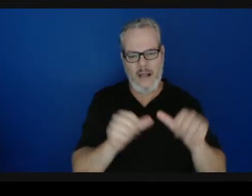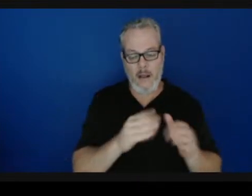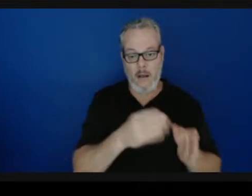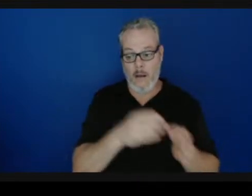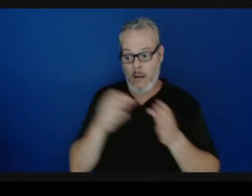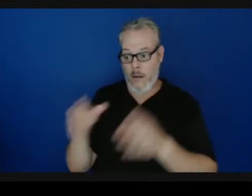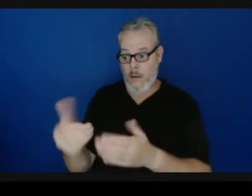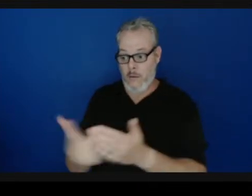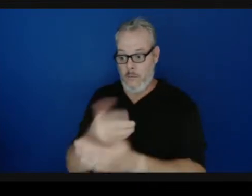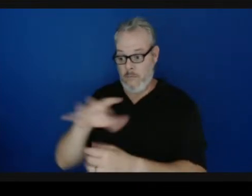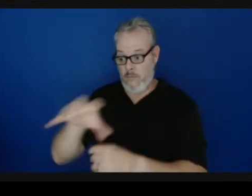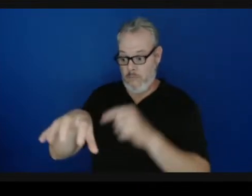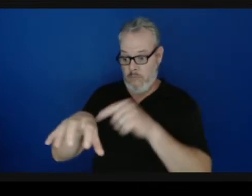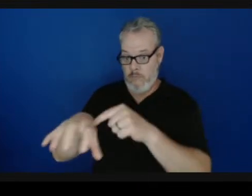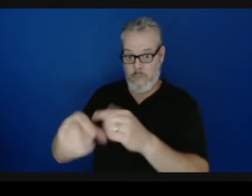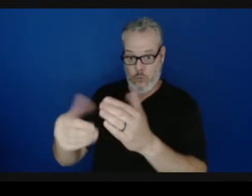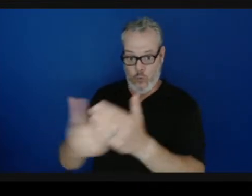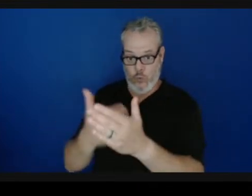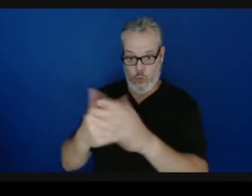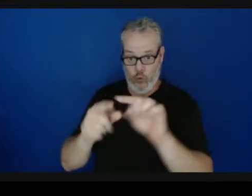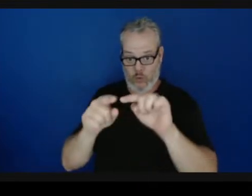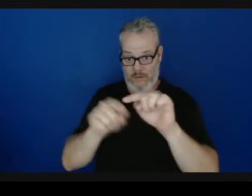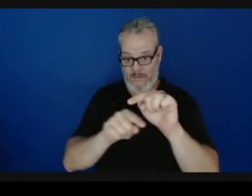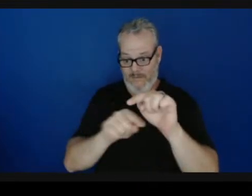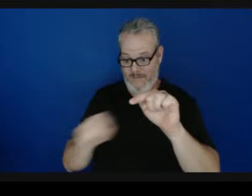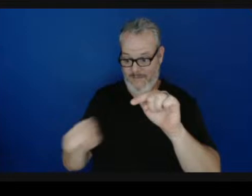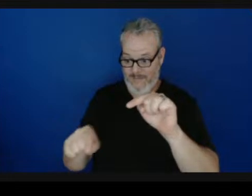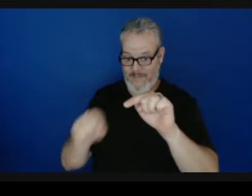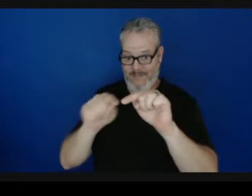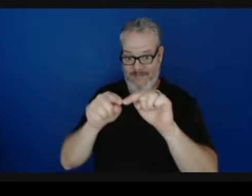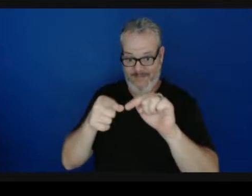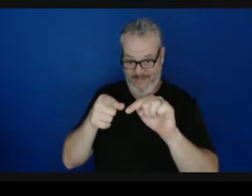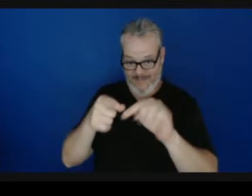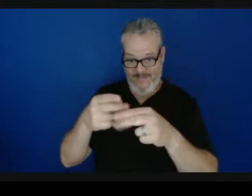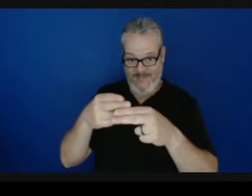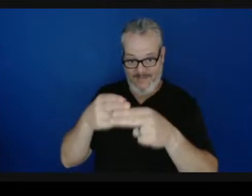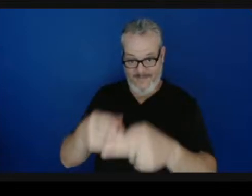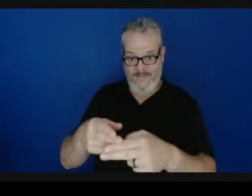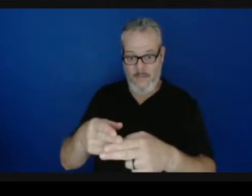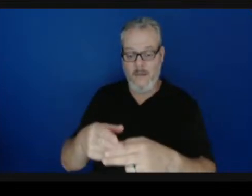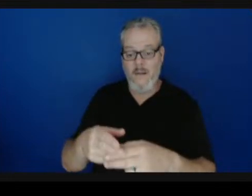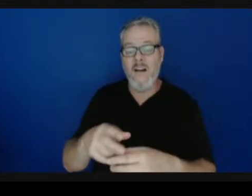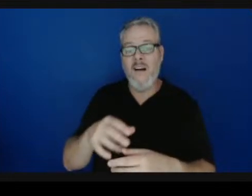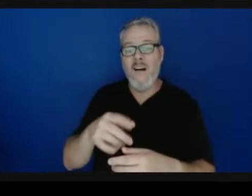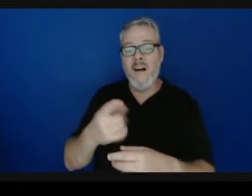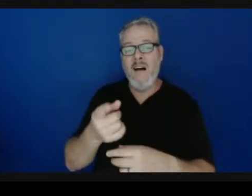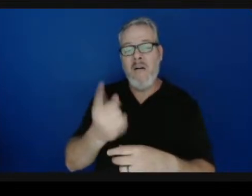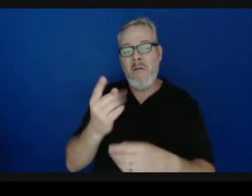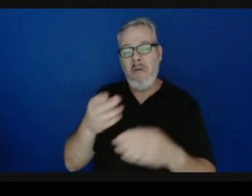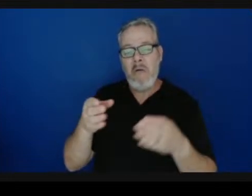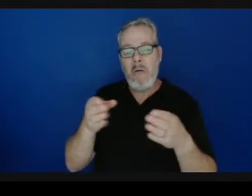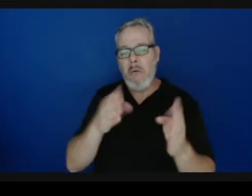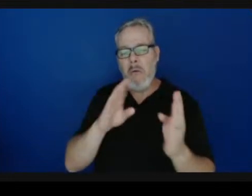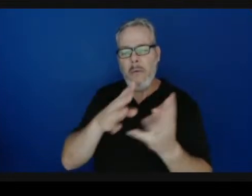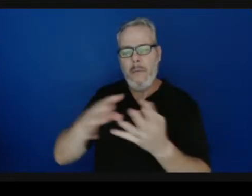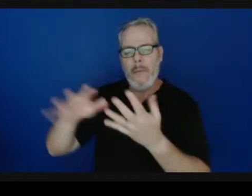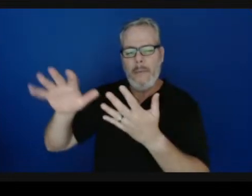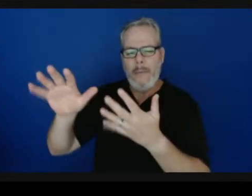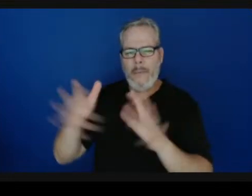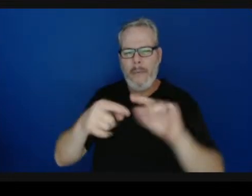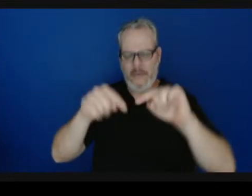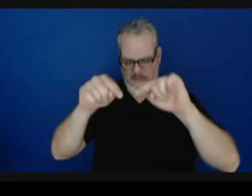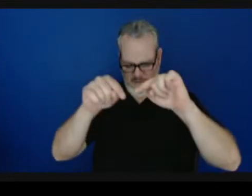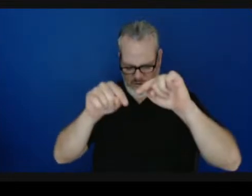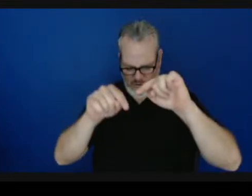eruption site would have a triangle right in there or so. And so its wind direction would blow off like that as